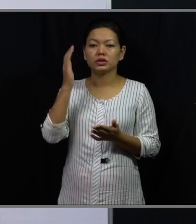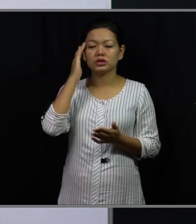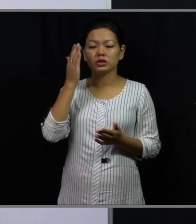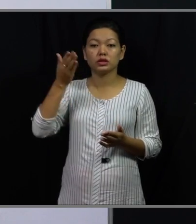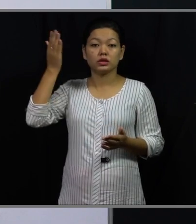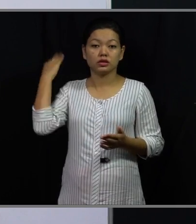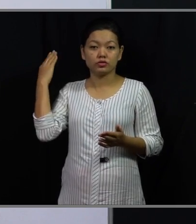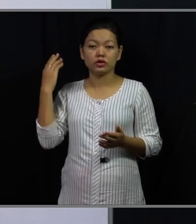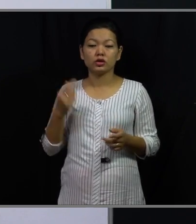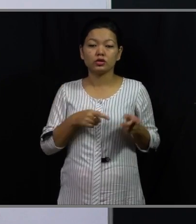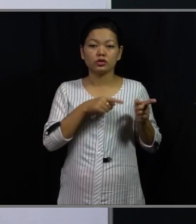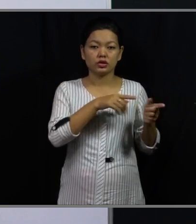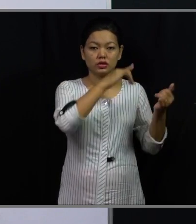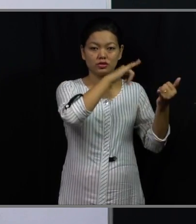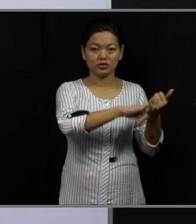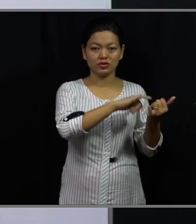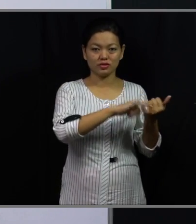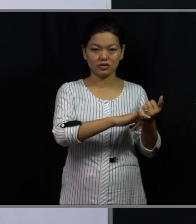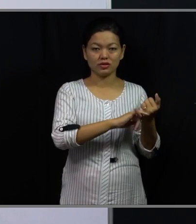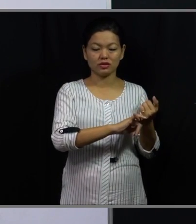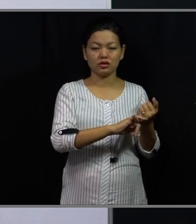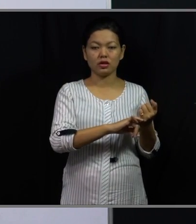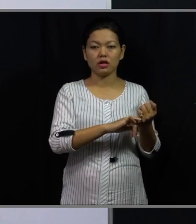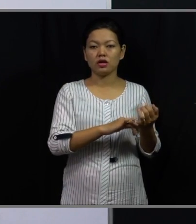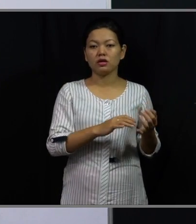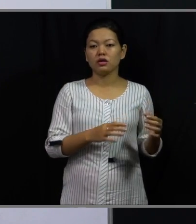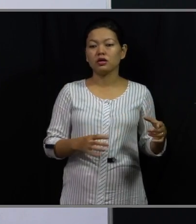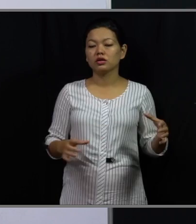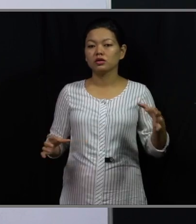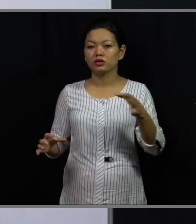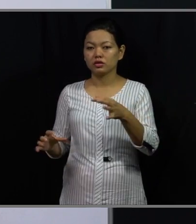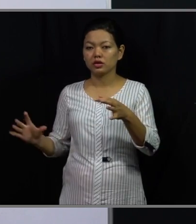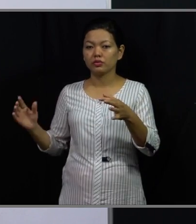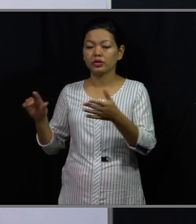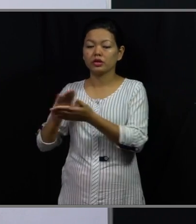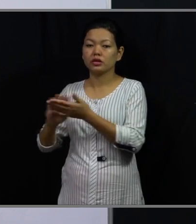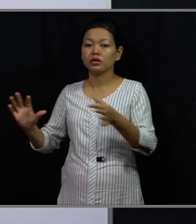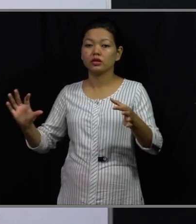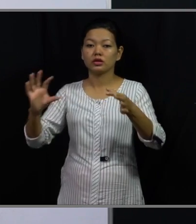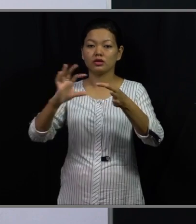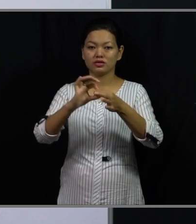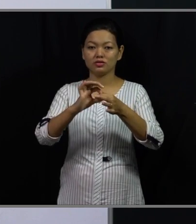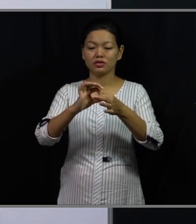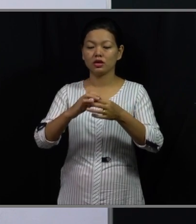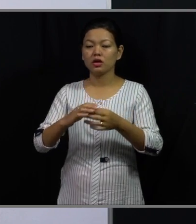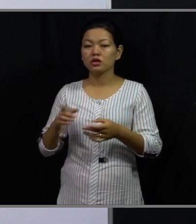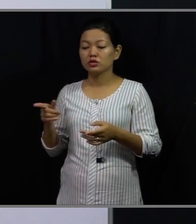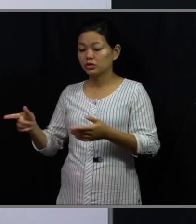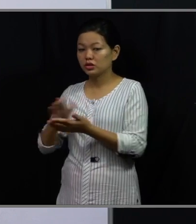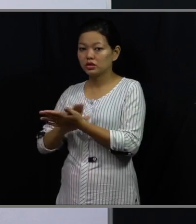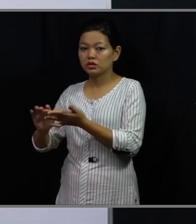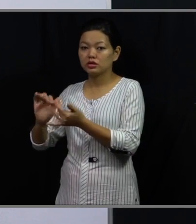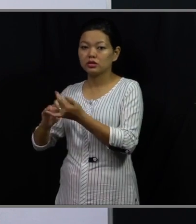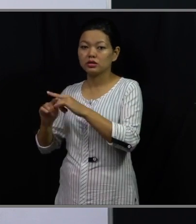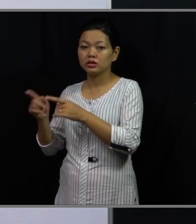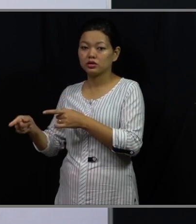historical data, okay, by taking the help of historical data which is available to them, okay, and thus they come to know